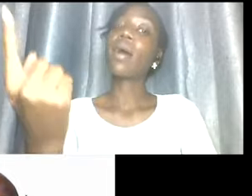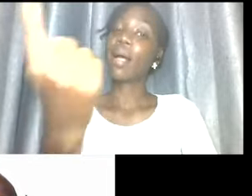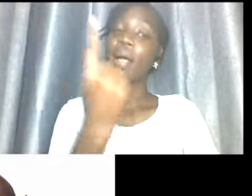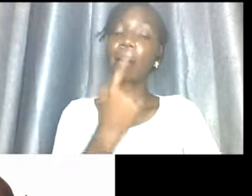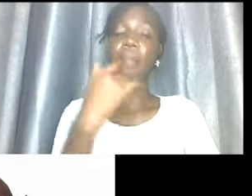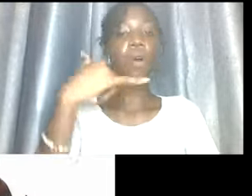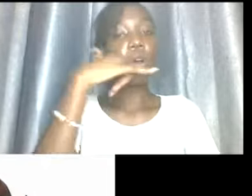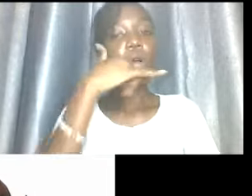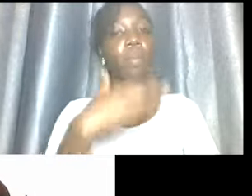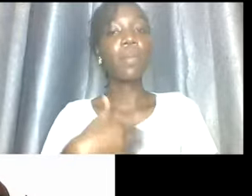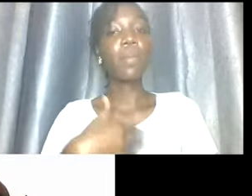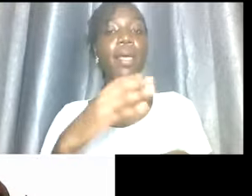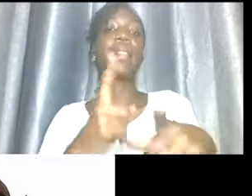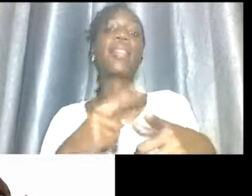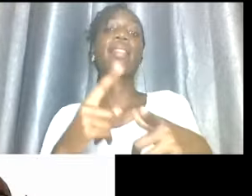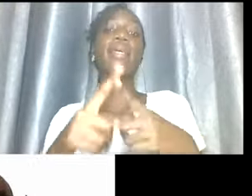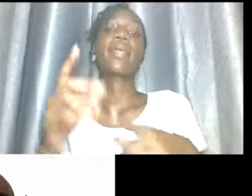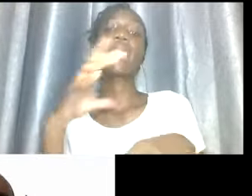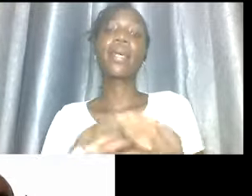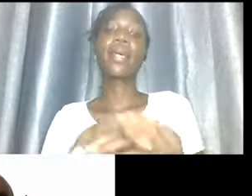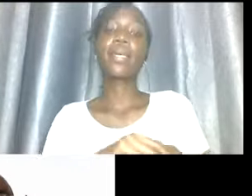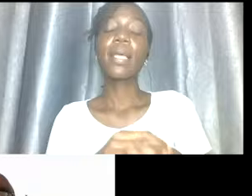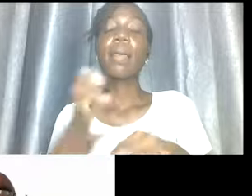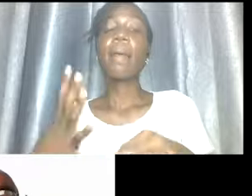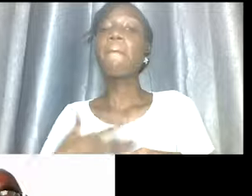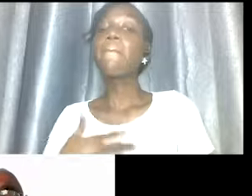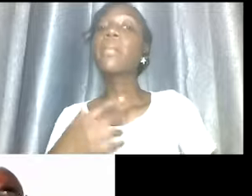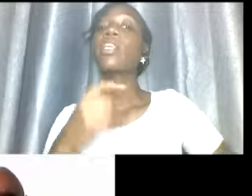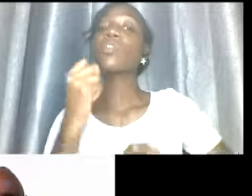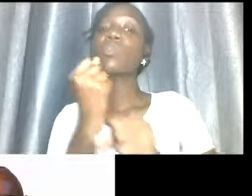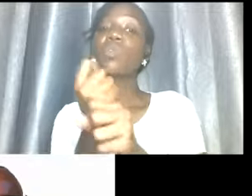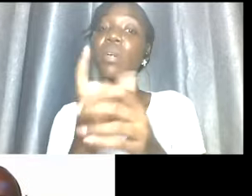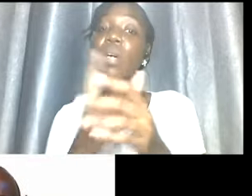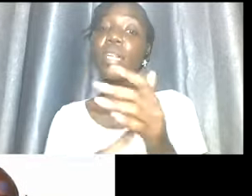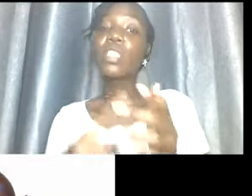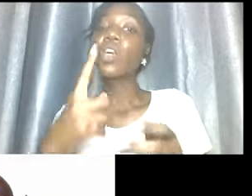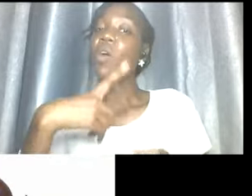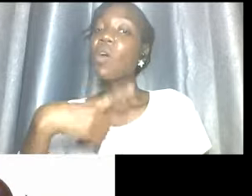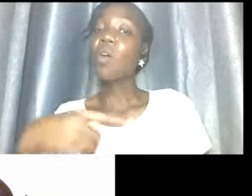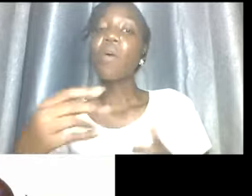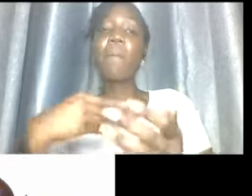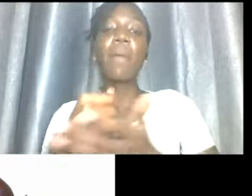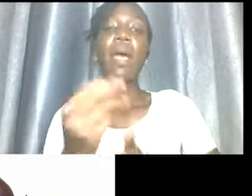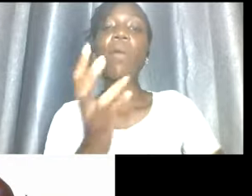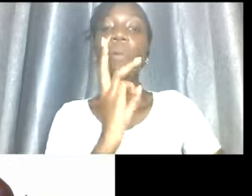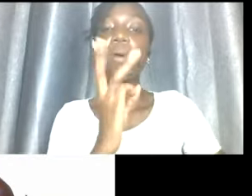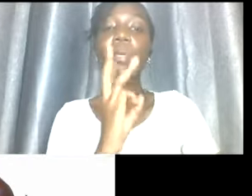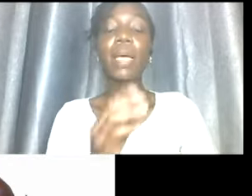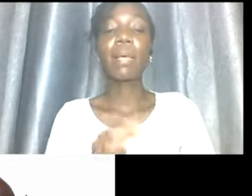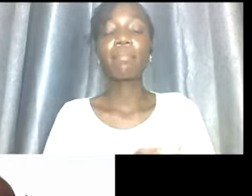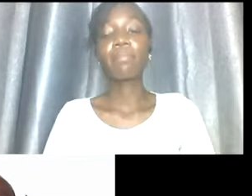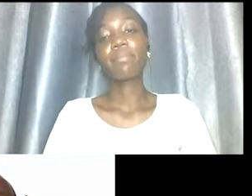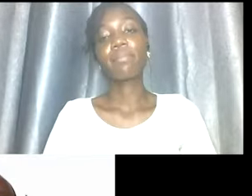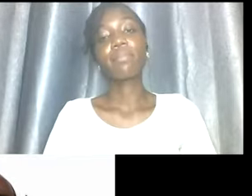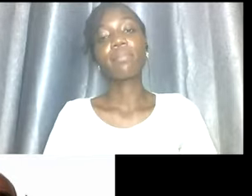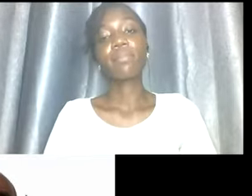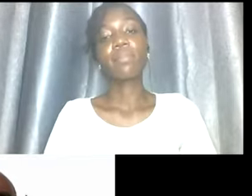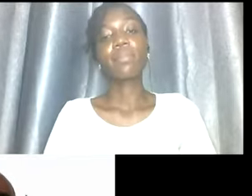will get it. So here's what I'll do. I will go and buy that one bottle of water, and I'll put 25